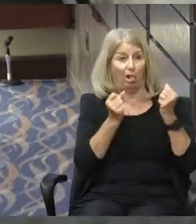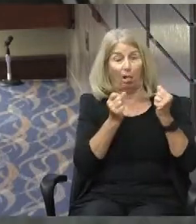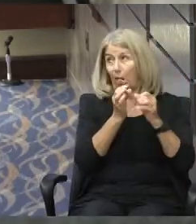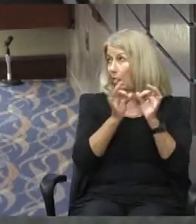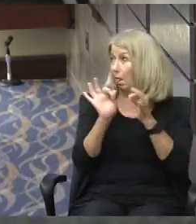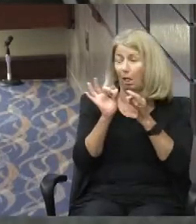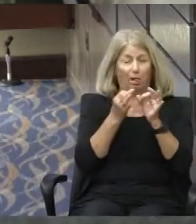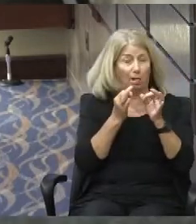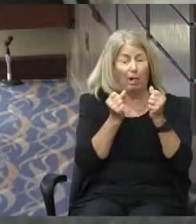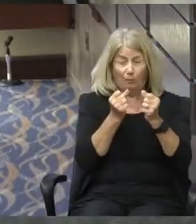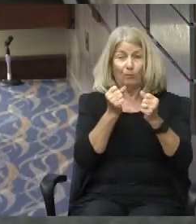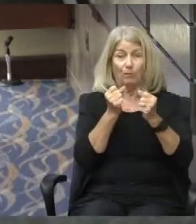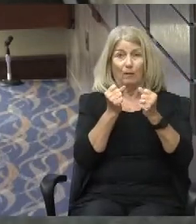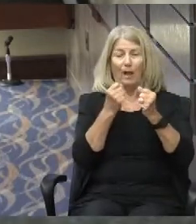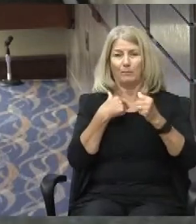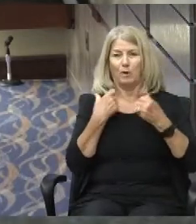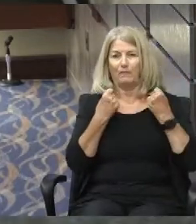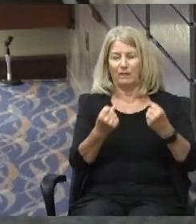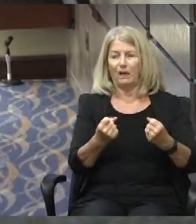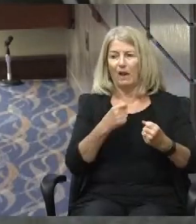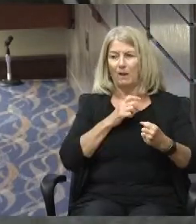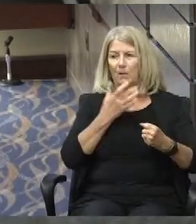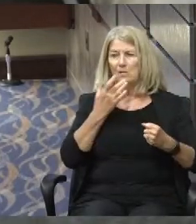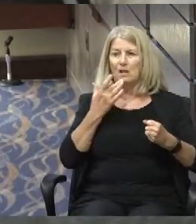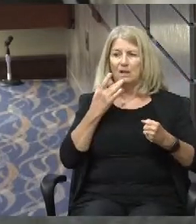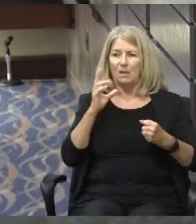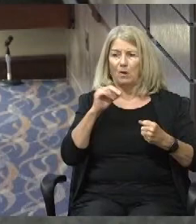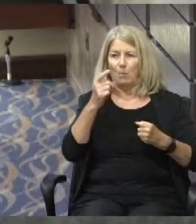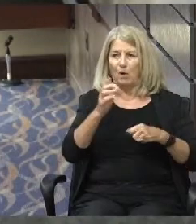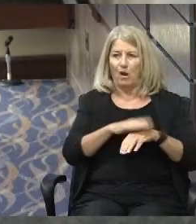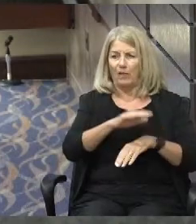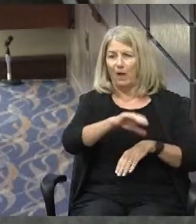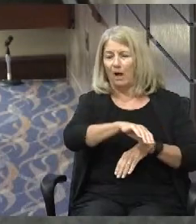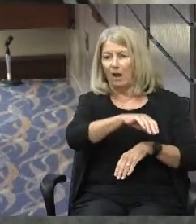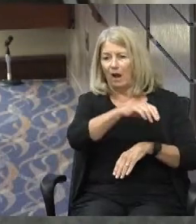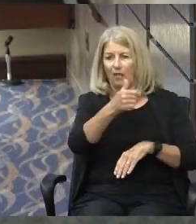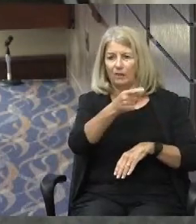I'm just lucky no one was on the other side of